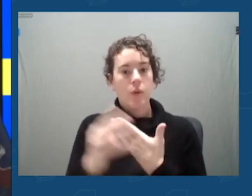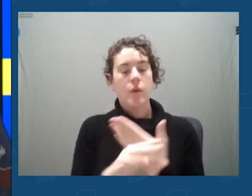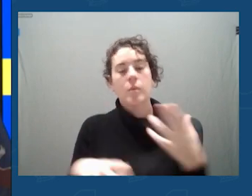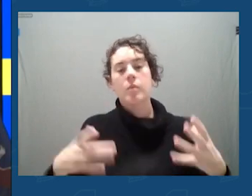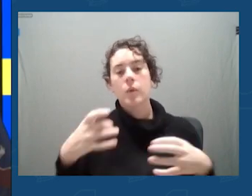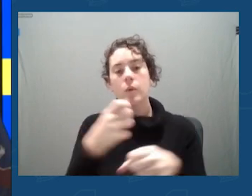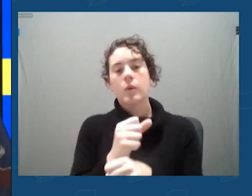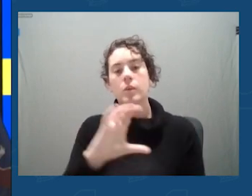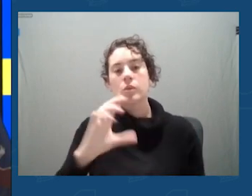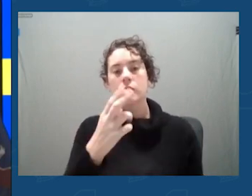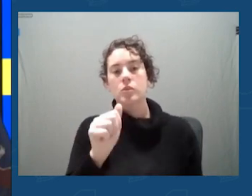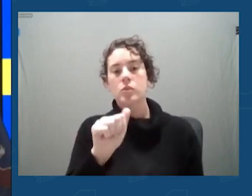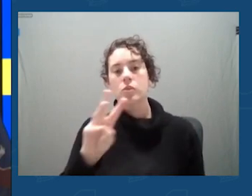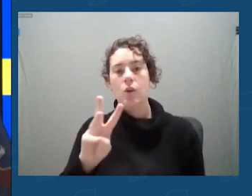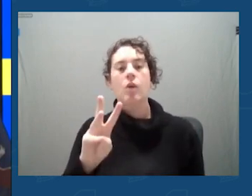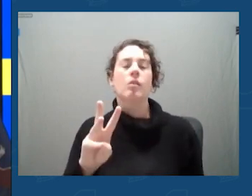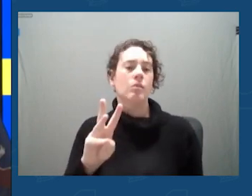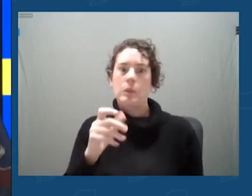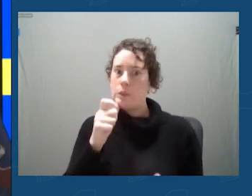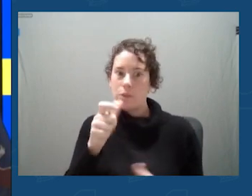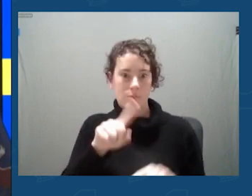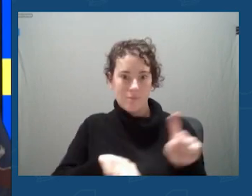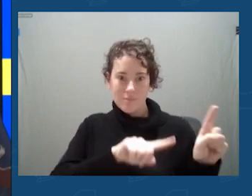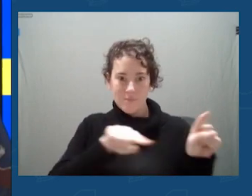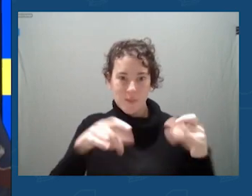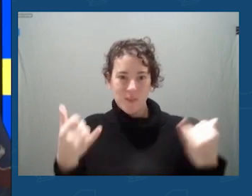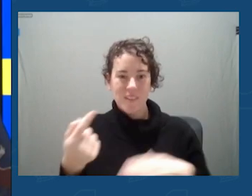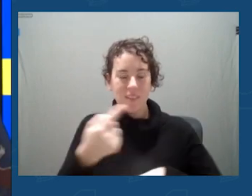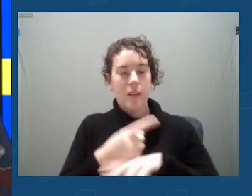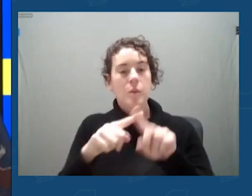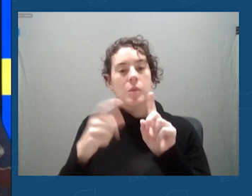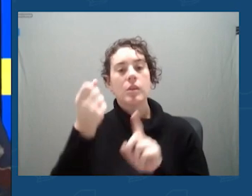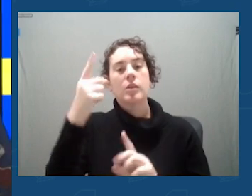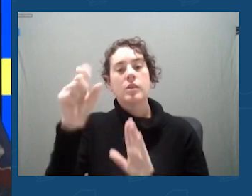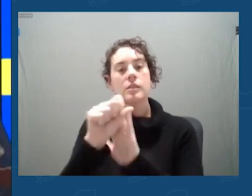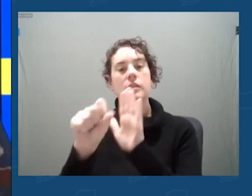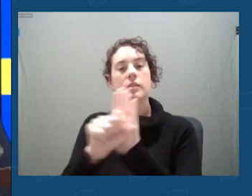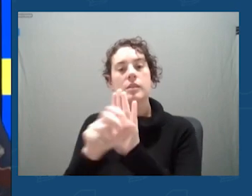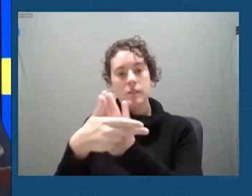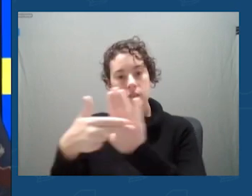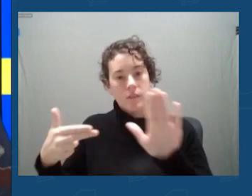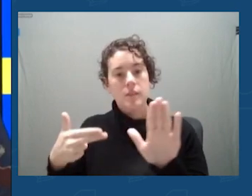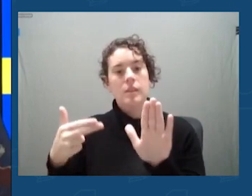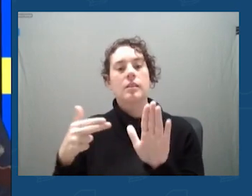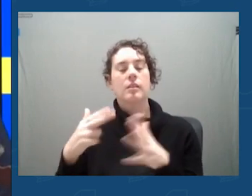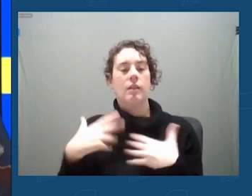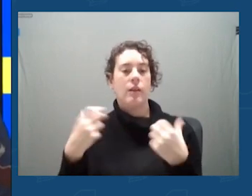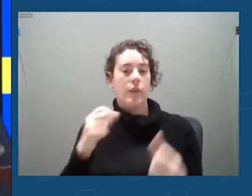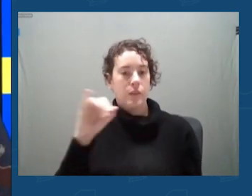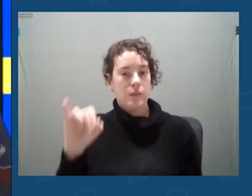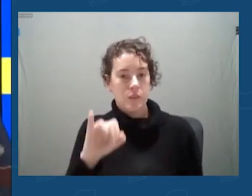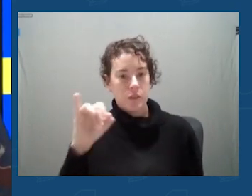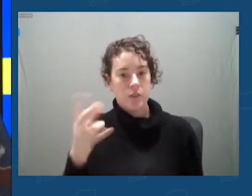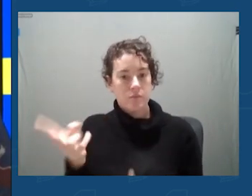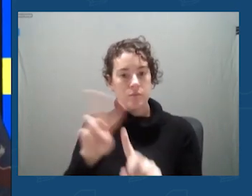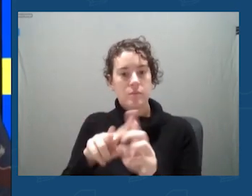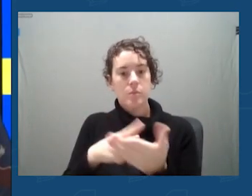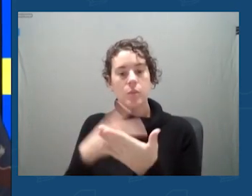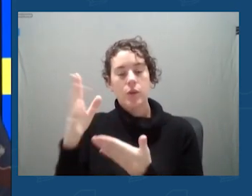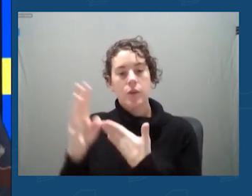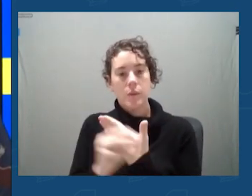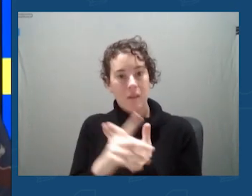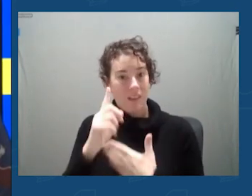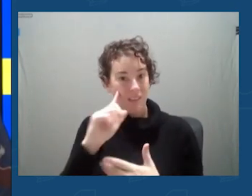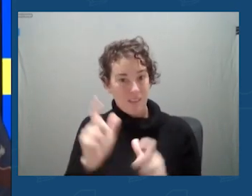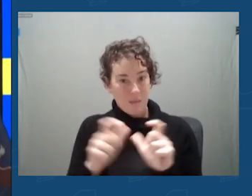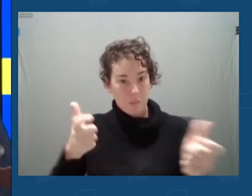be here today. As the state's designated health insurance ombuds program, I believe the largest such program in the